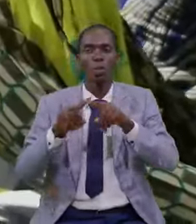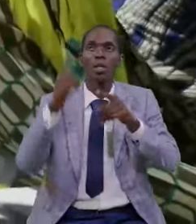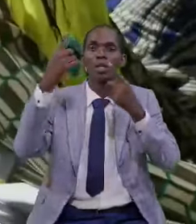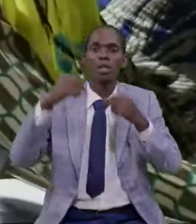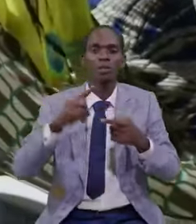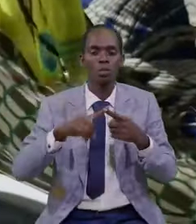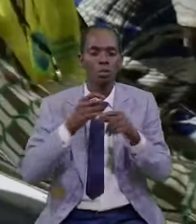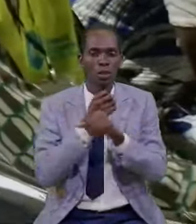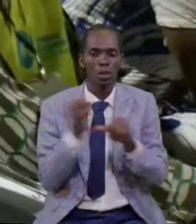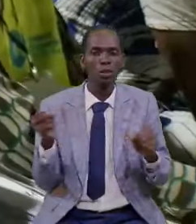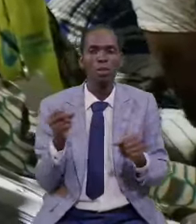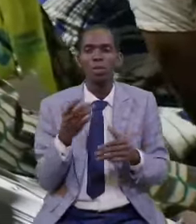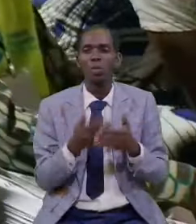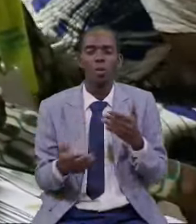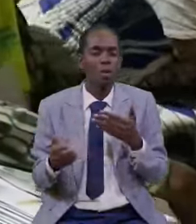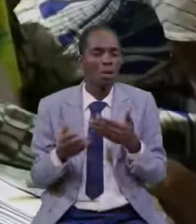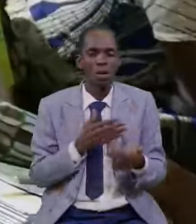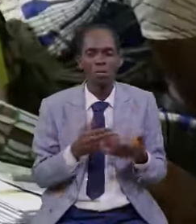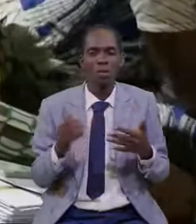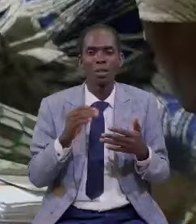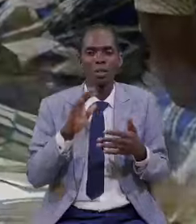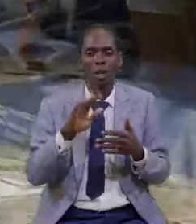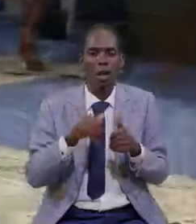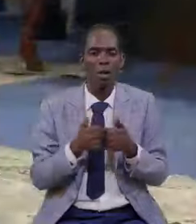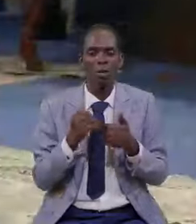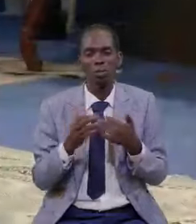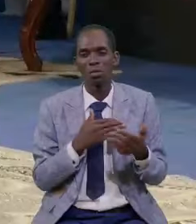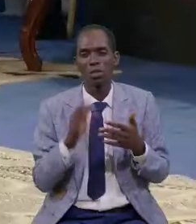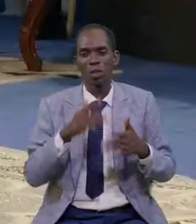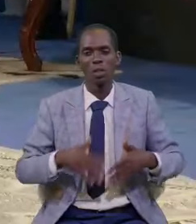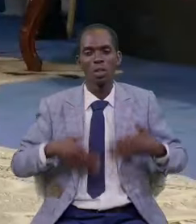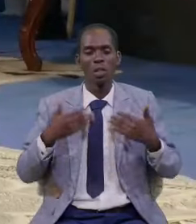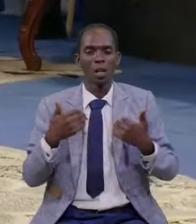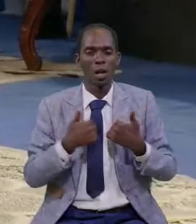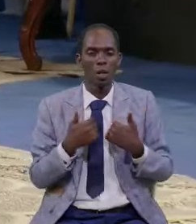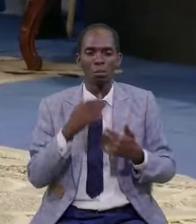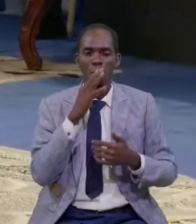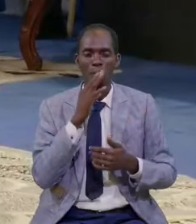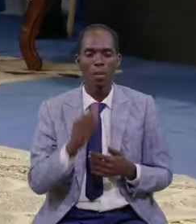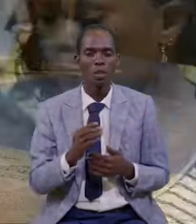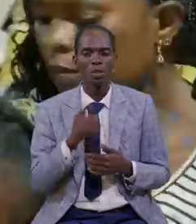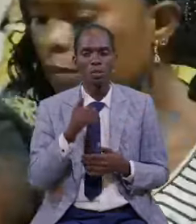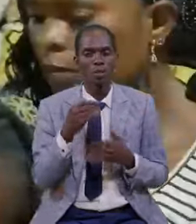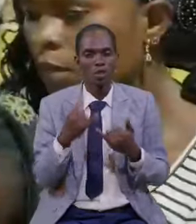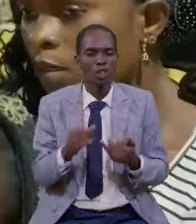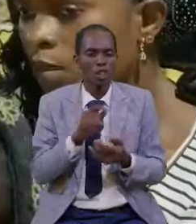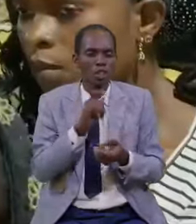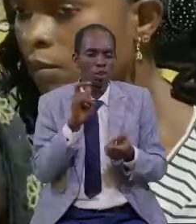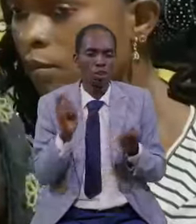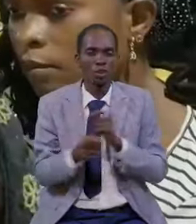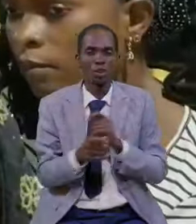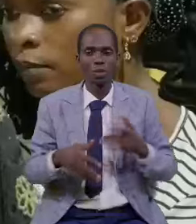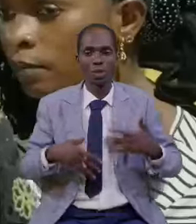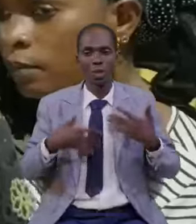thirsty for a better life, for a transformed life, a change of life, condemnation is gone. That